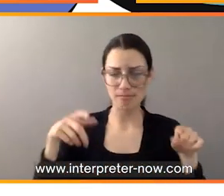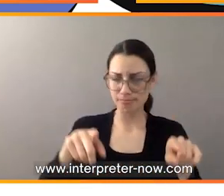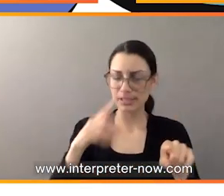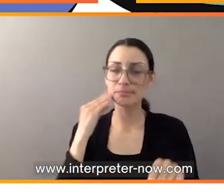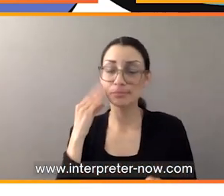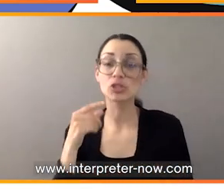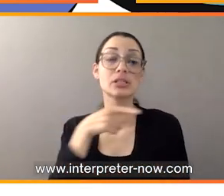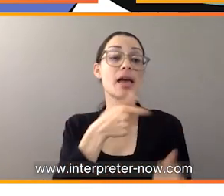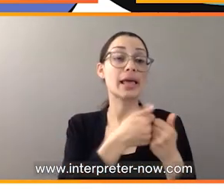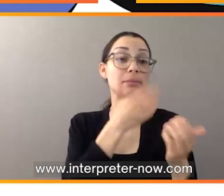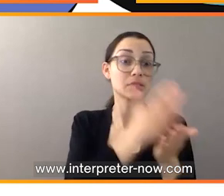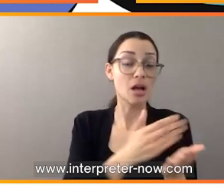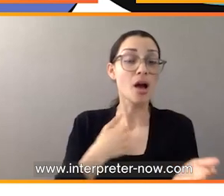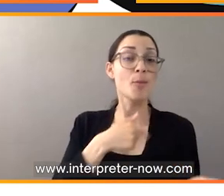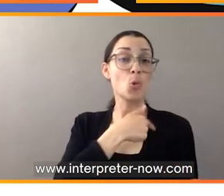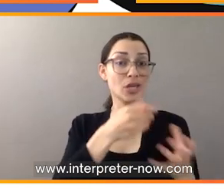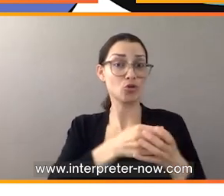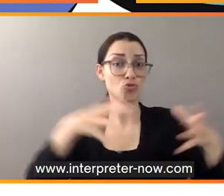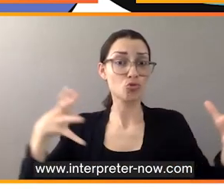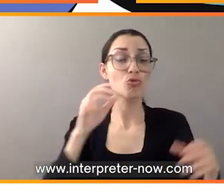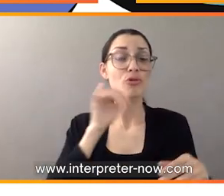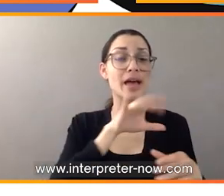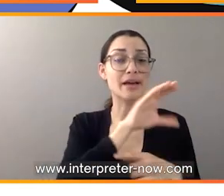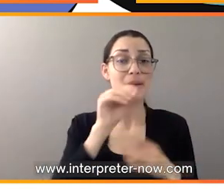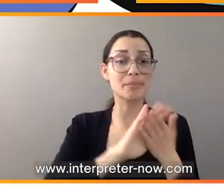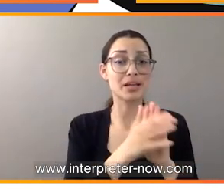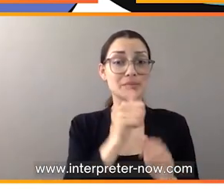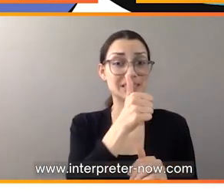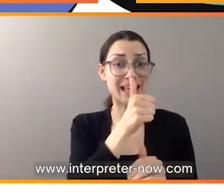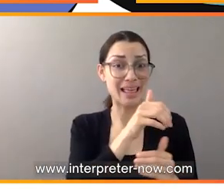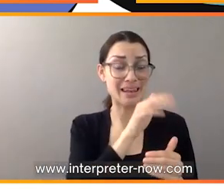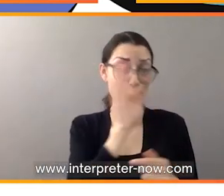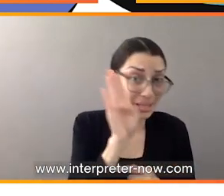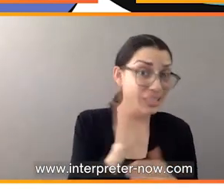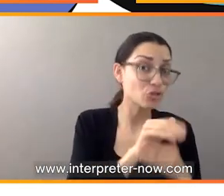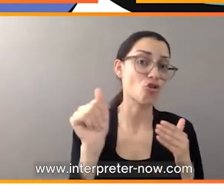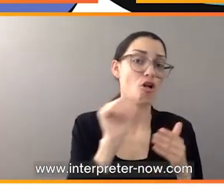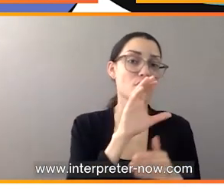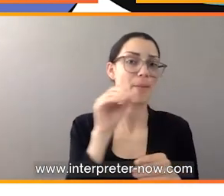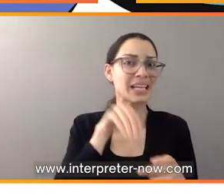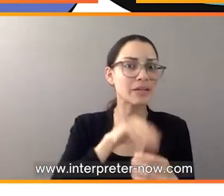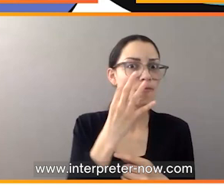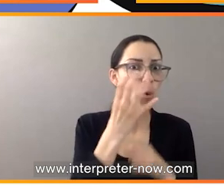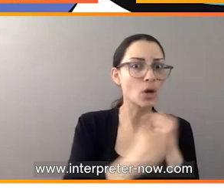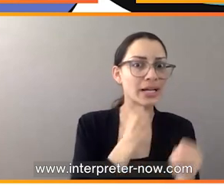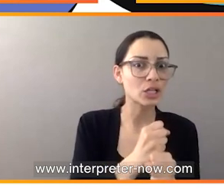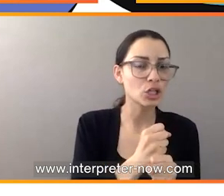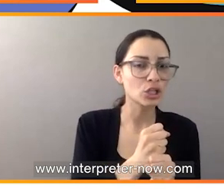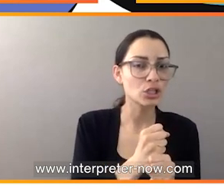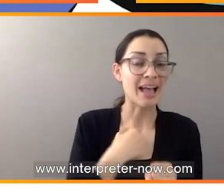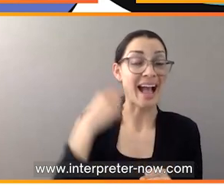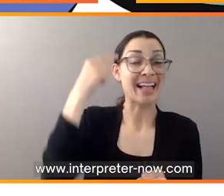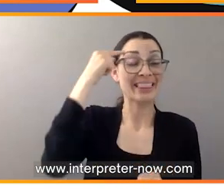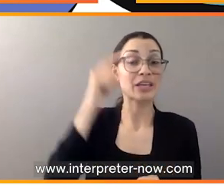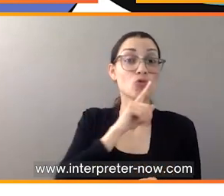parallels too between the GameStop and the Chipotle experience. You know, GameStop, we grew that company to a $10